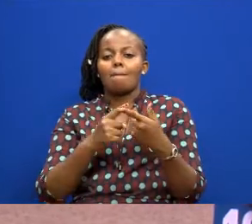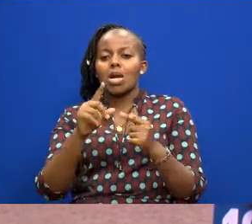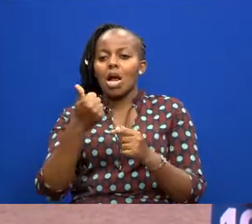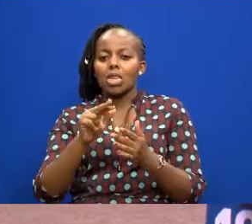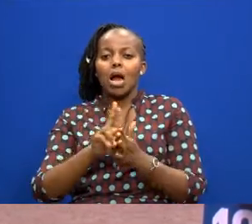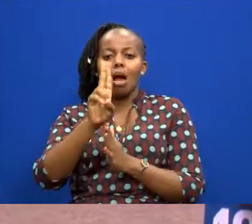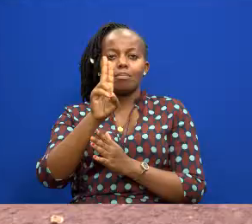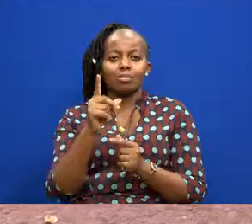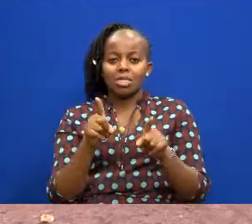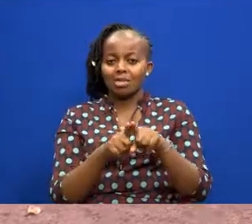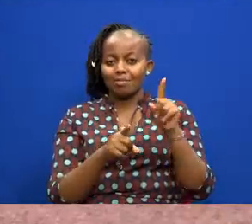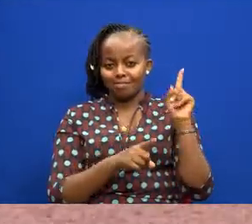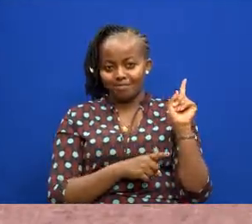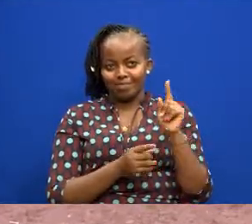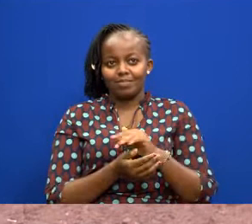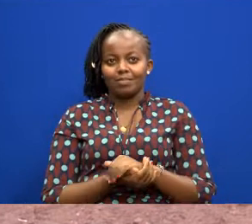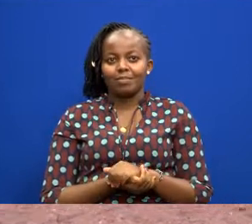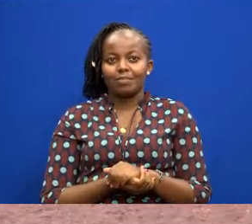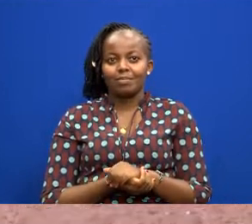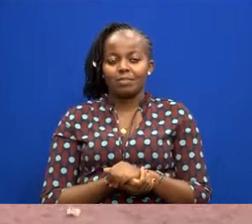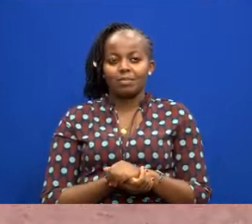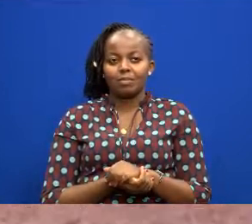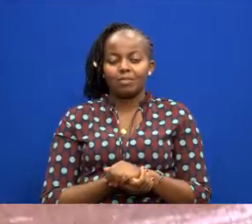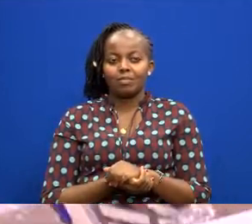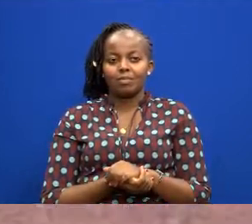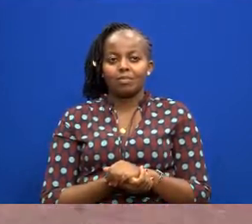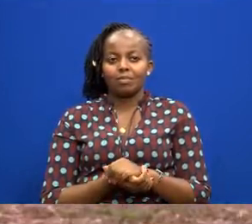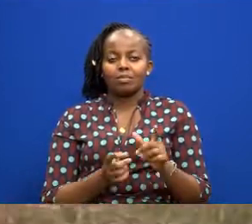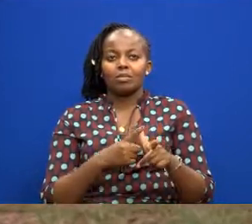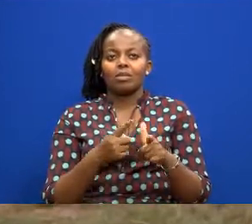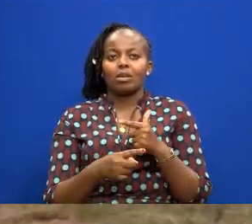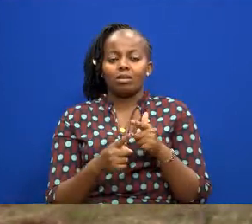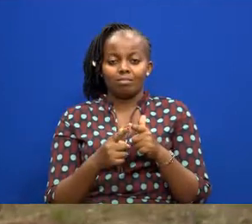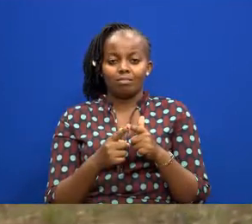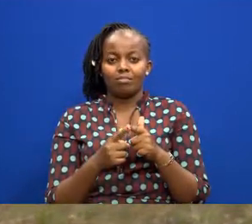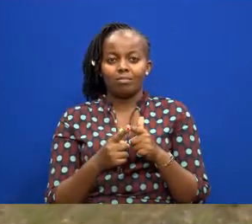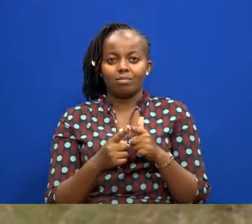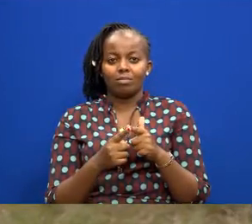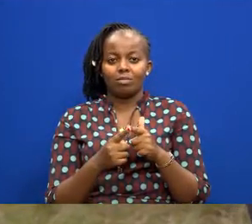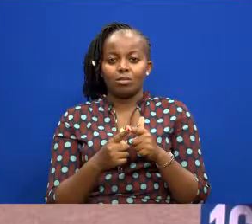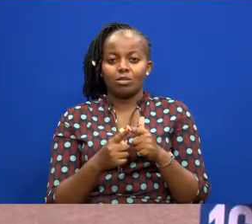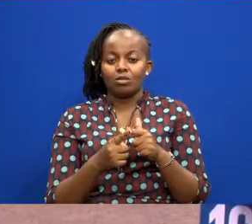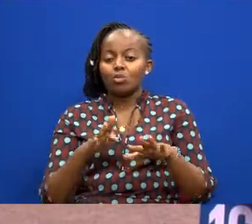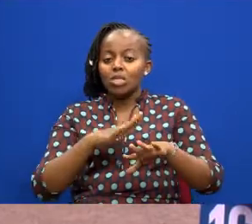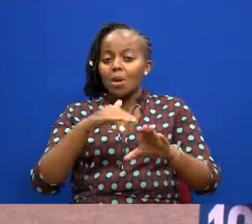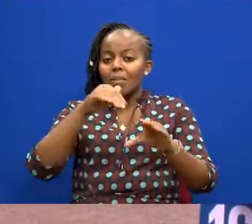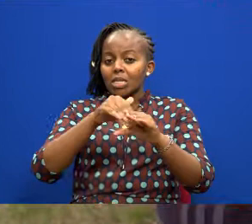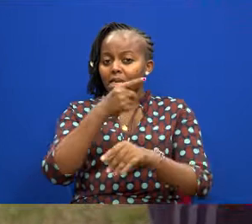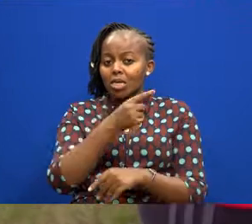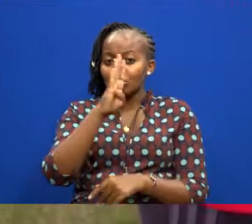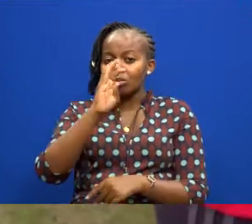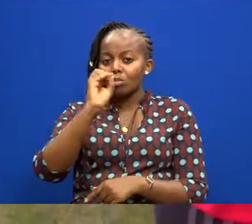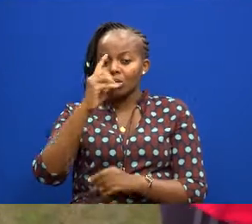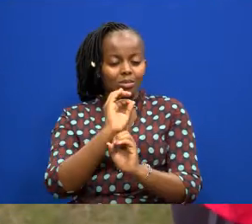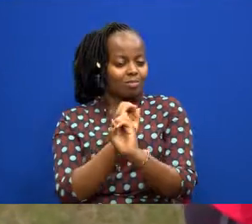Is that clear? Yes. And then you pick your marker, and then again, don't step on that box.